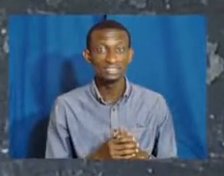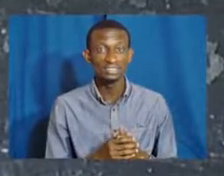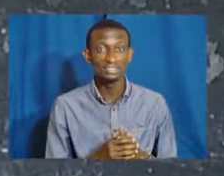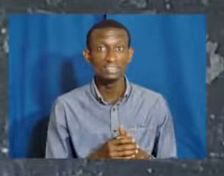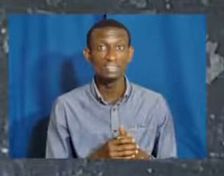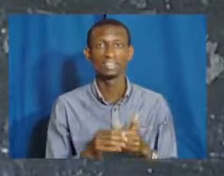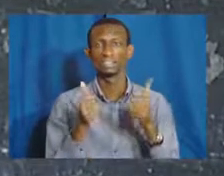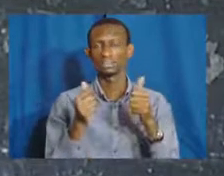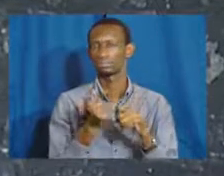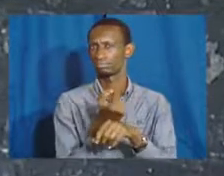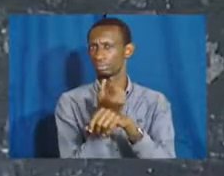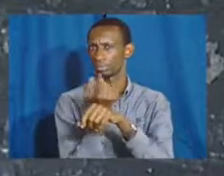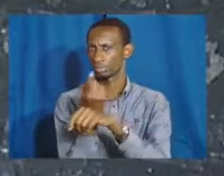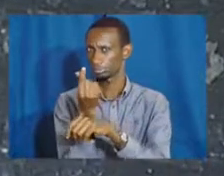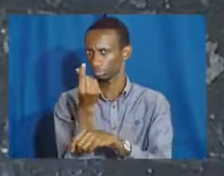Yes, few seconds.